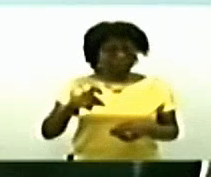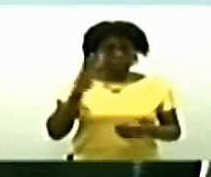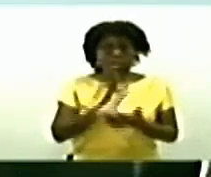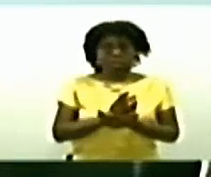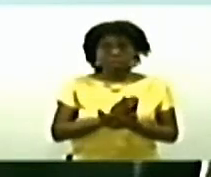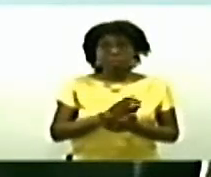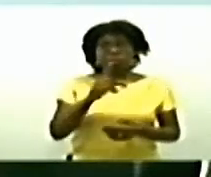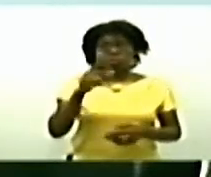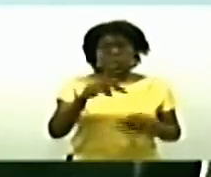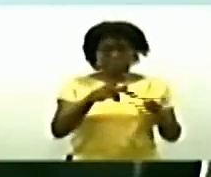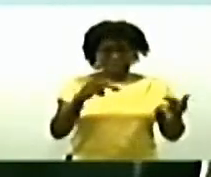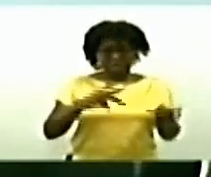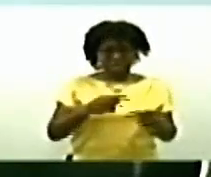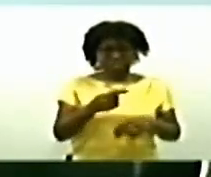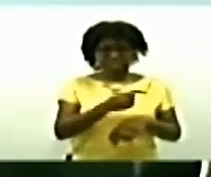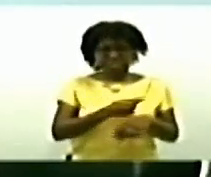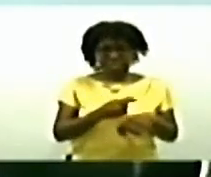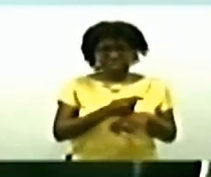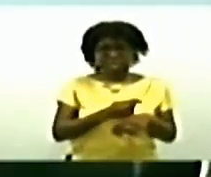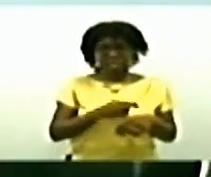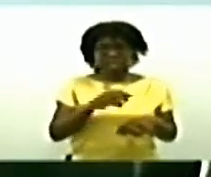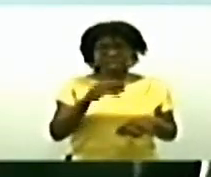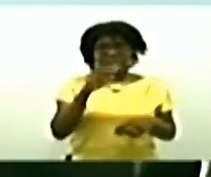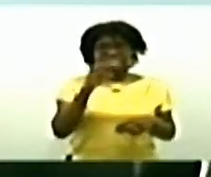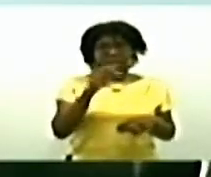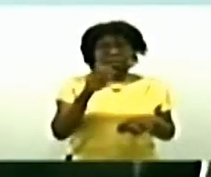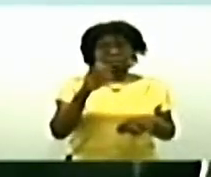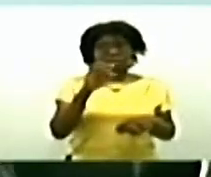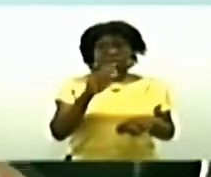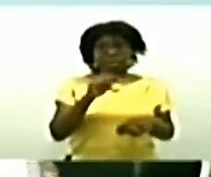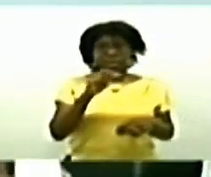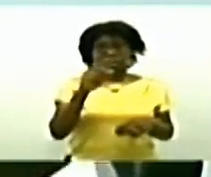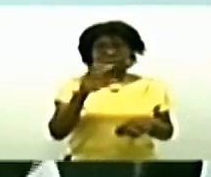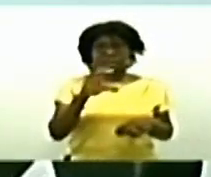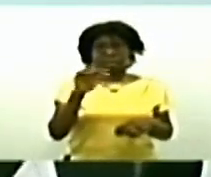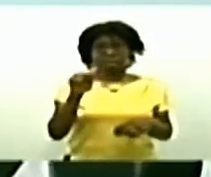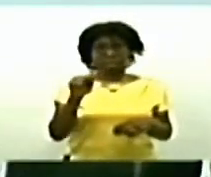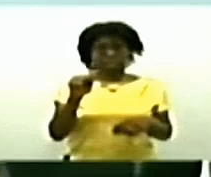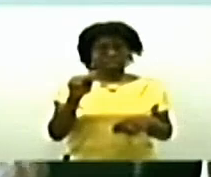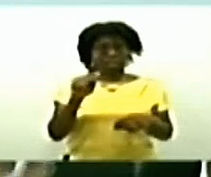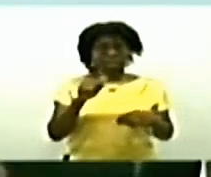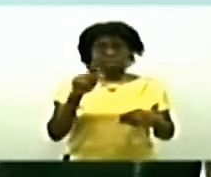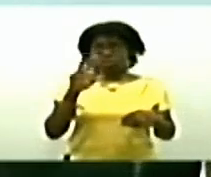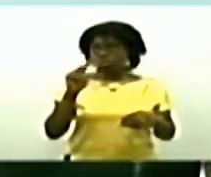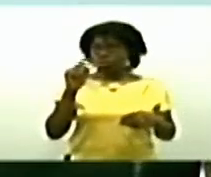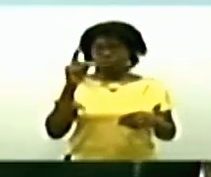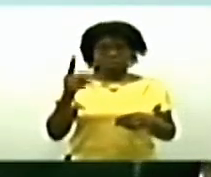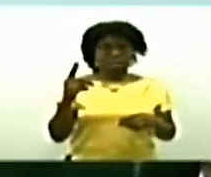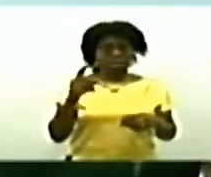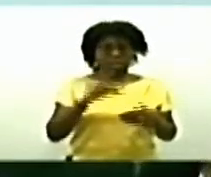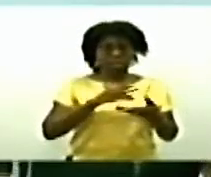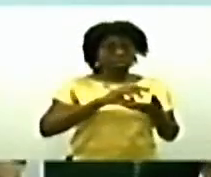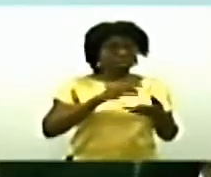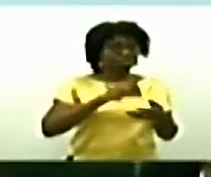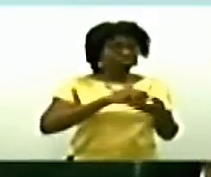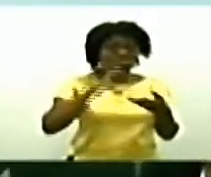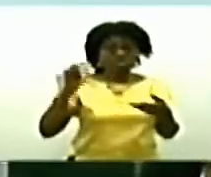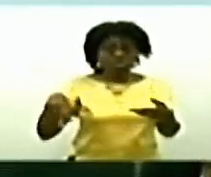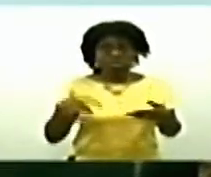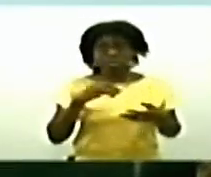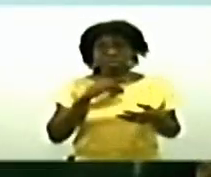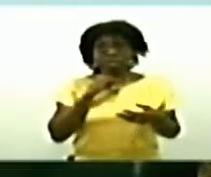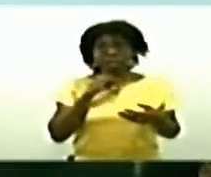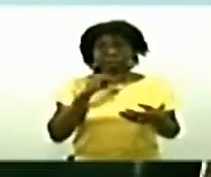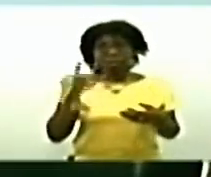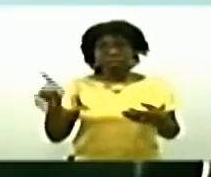Minoka, nobody litters in Minoka. They have an excellent community, so all of us, litter begins with